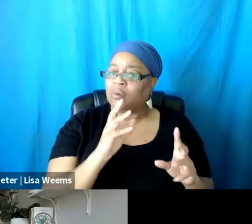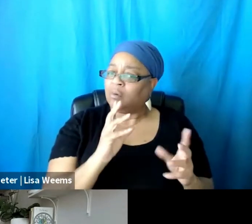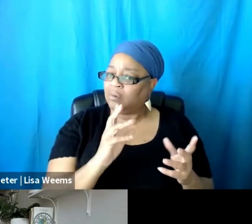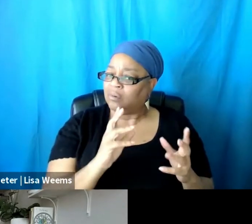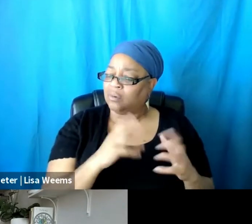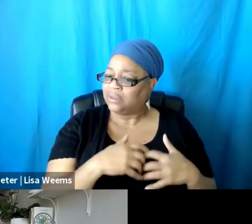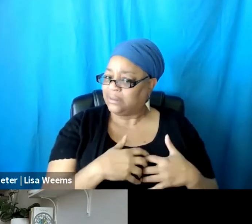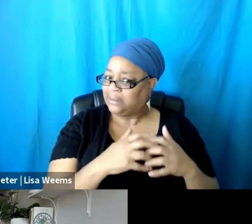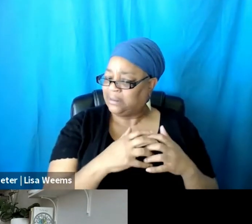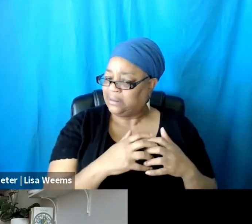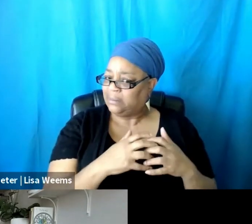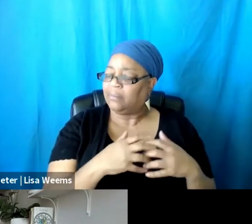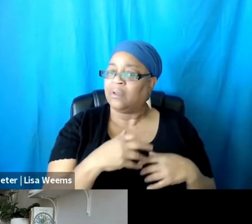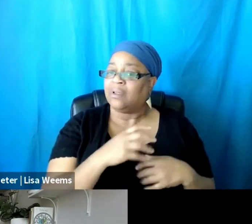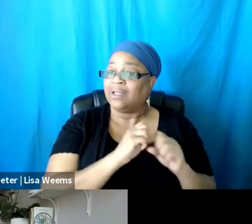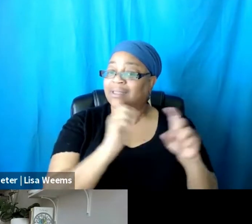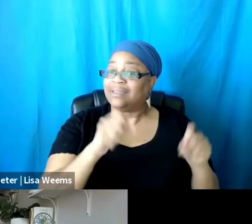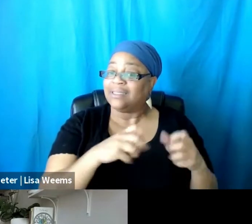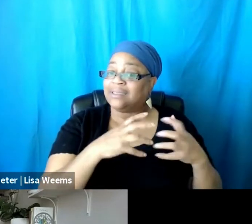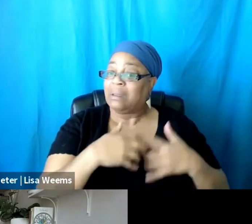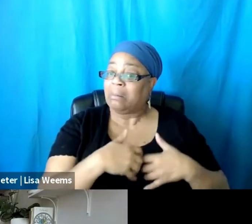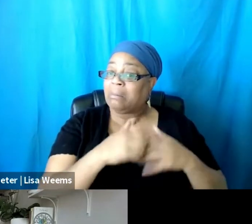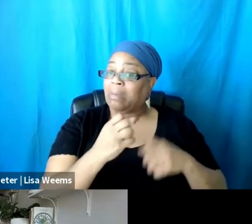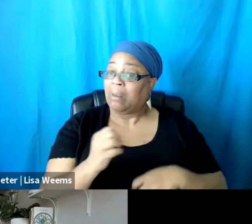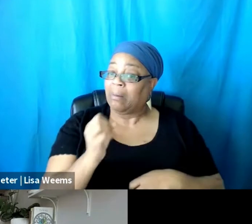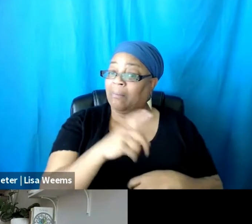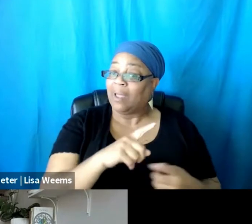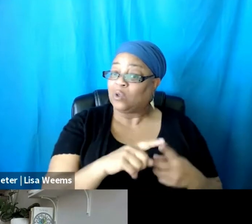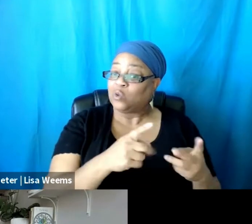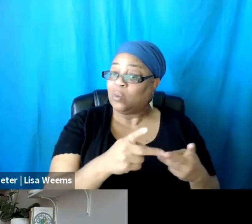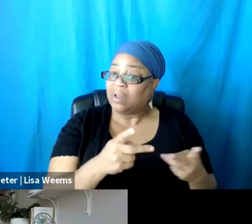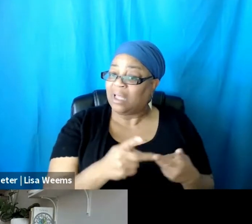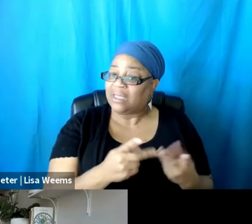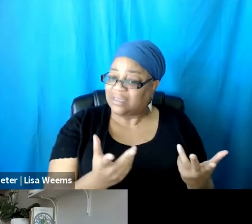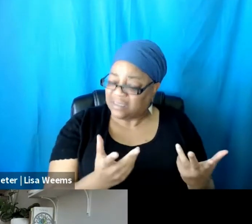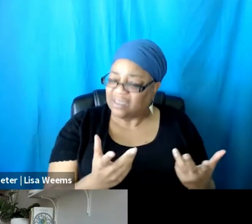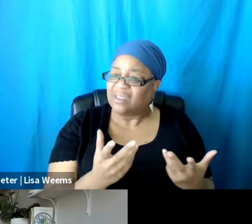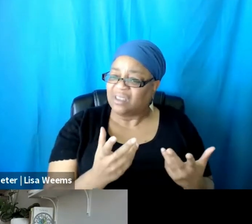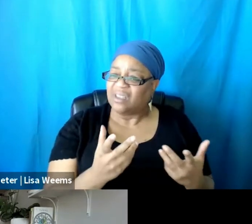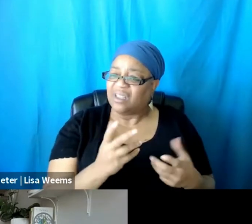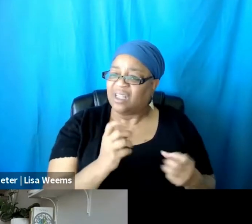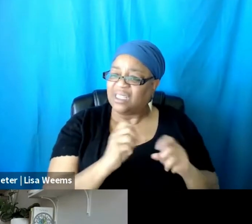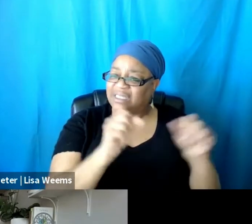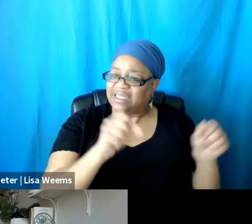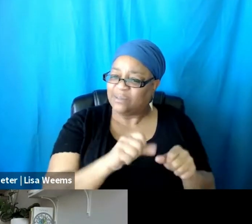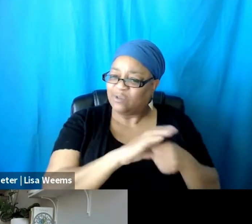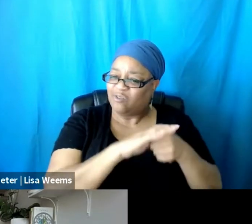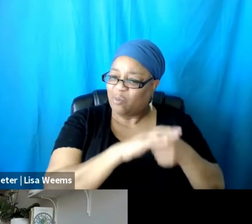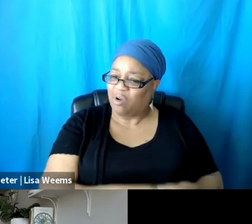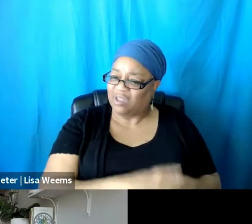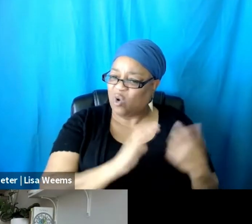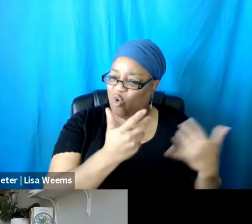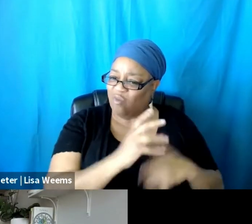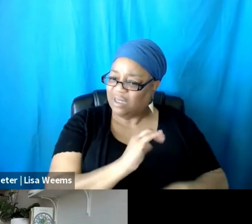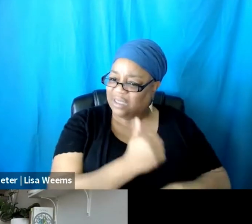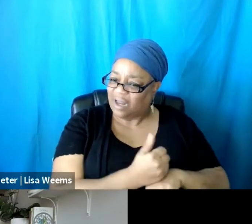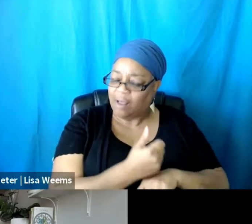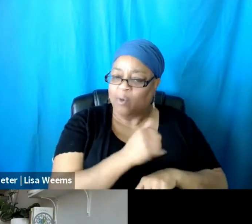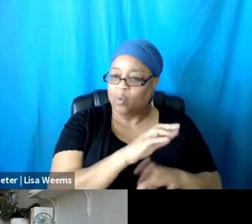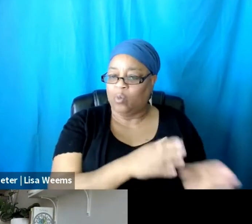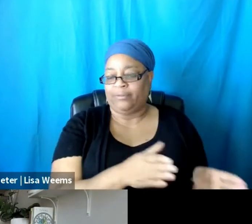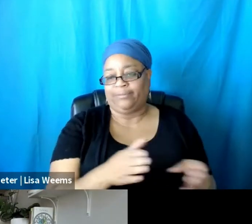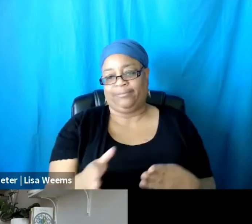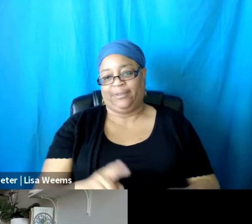these systematic modes of oppression were already in place. And so if we're thinking through understanding vulnerability, points of vulnerability